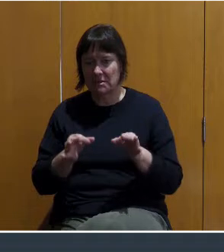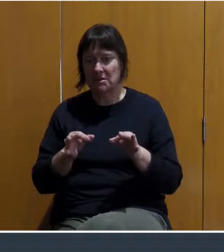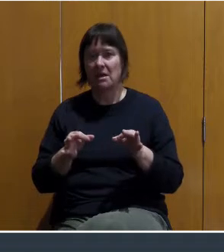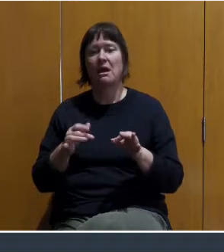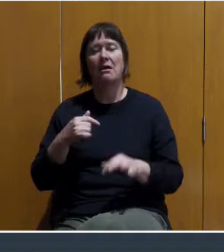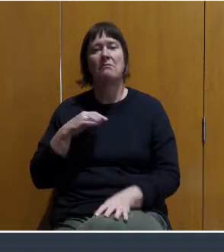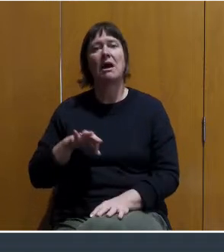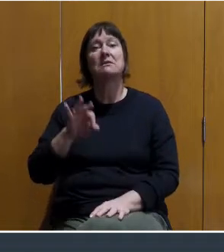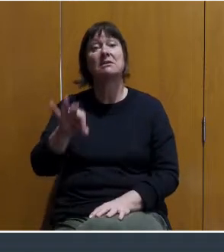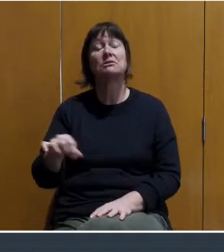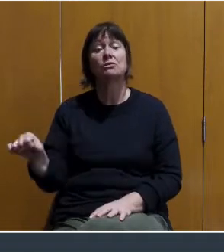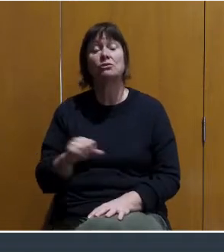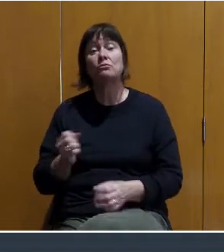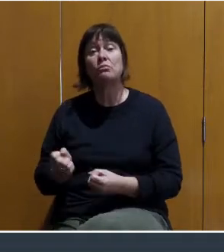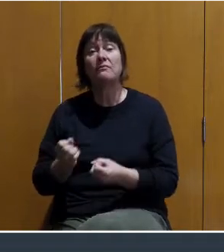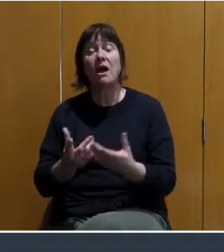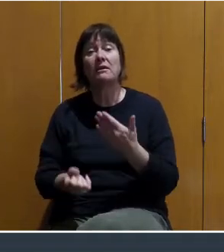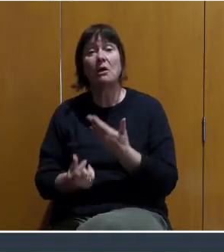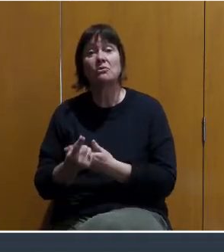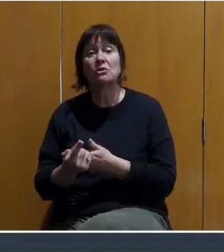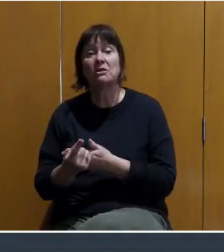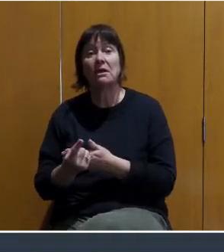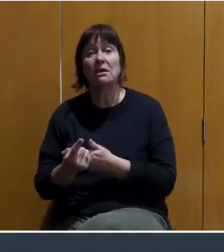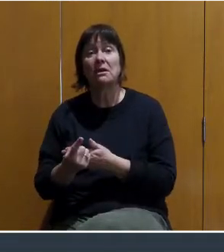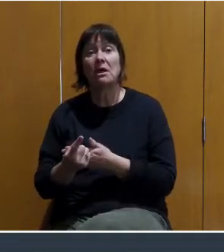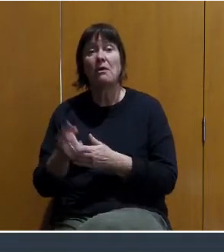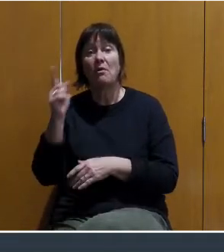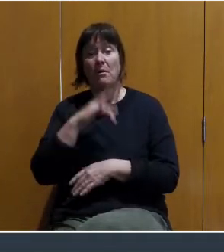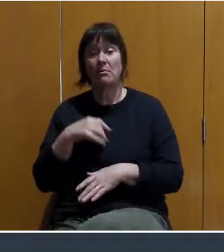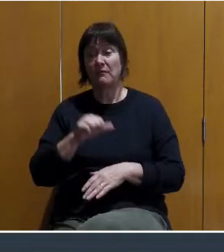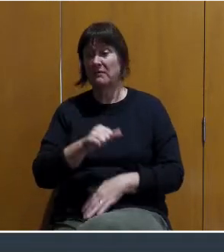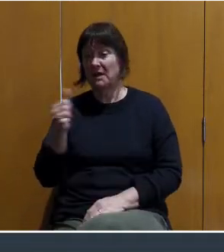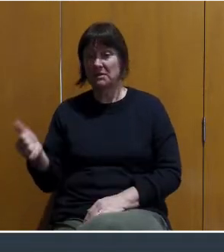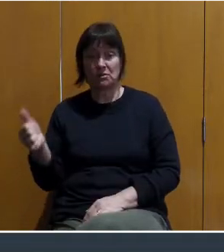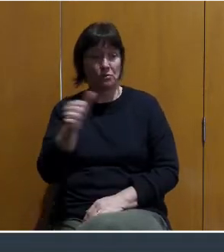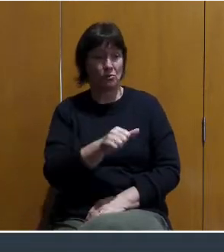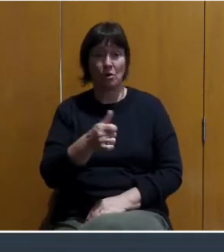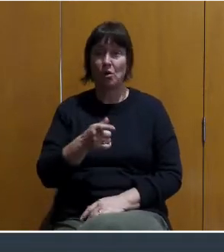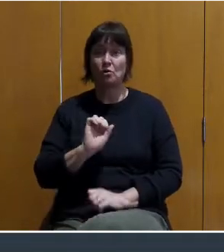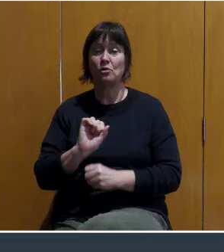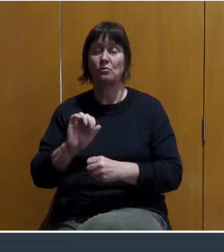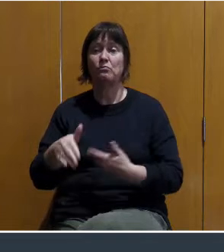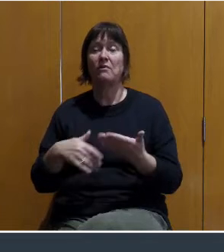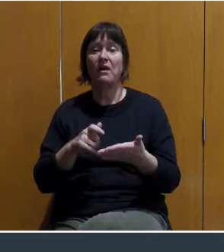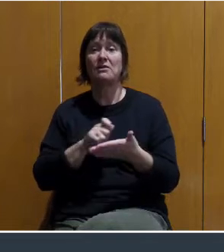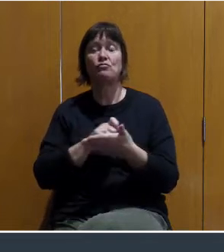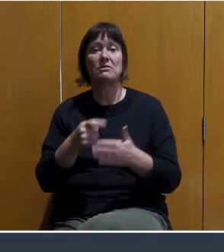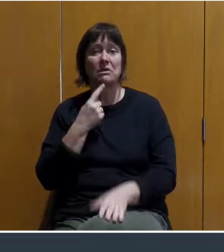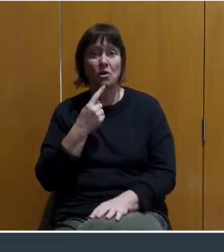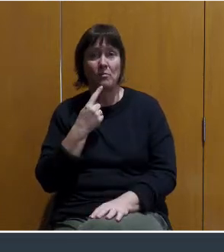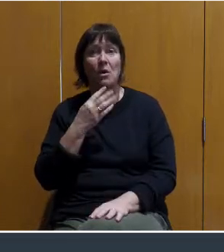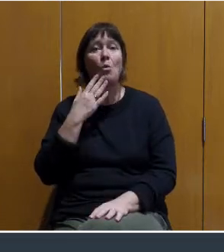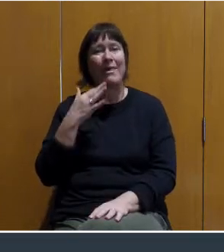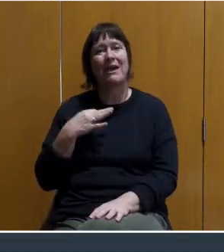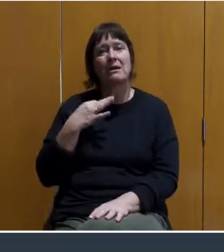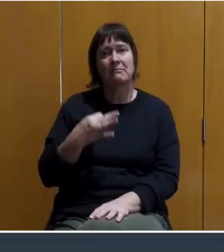least provide the opportunity for adjoining neighbours to provide written comment as and when an application is